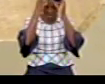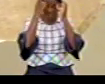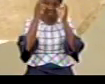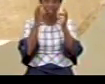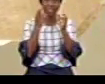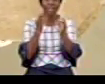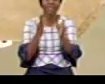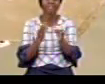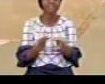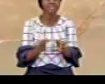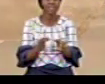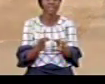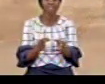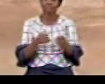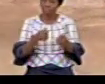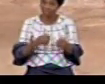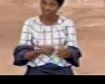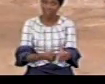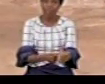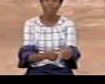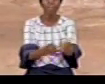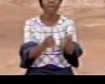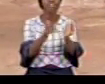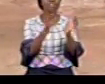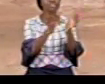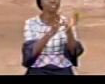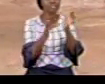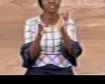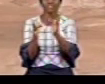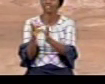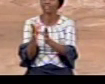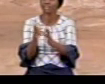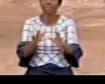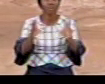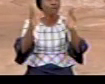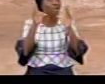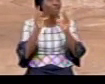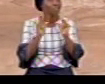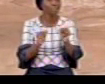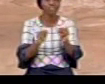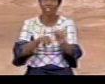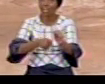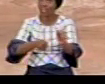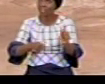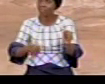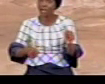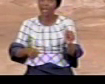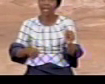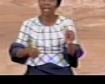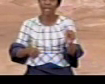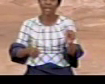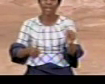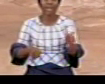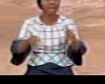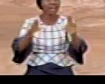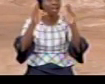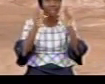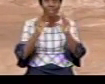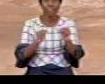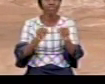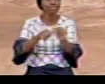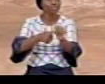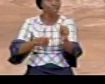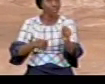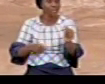have decided to follow Jesus. No turning back,